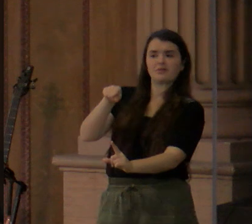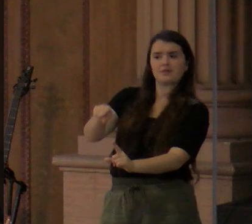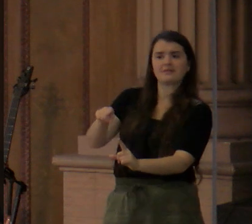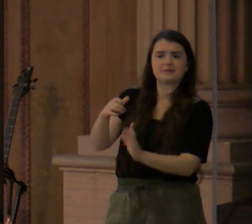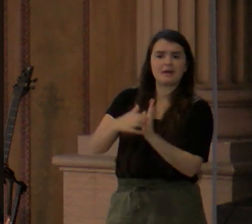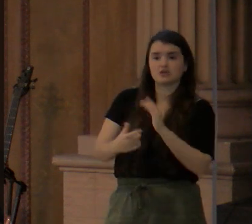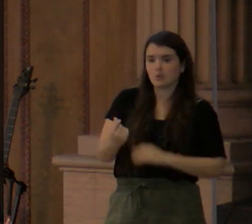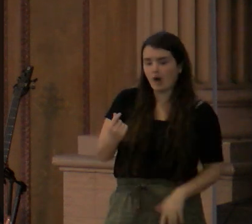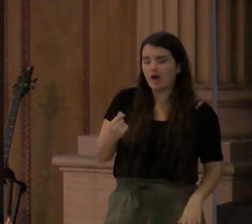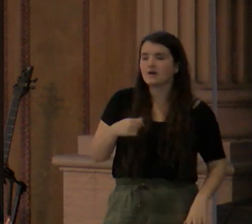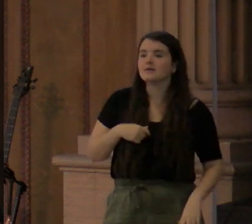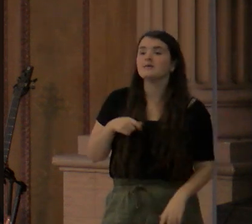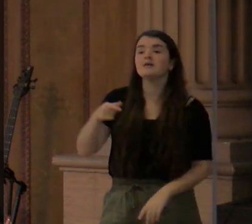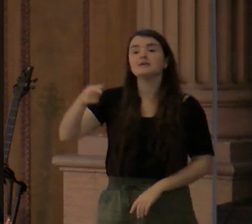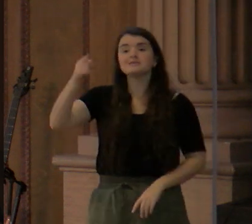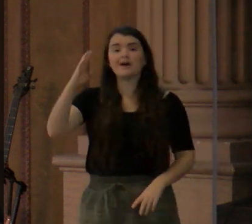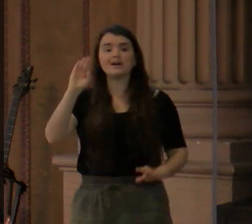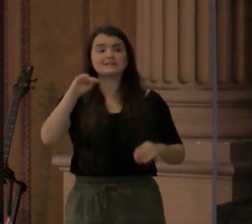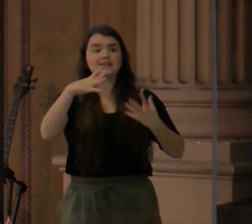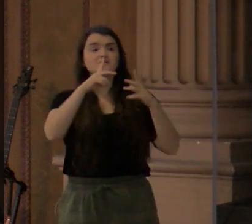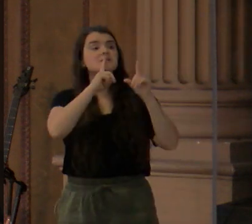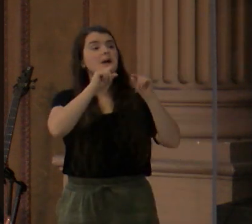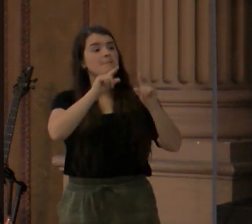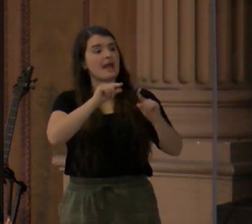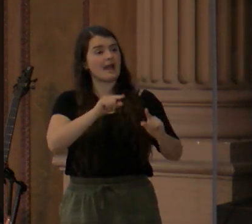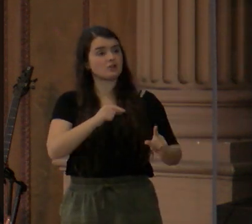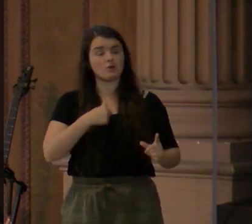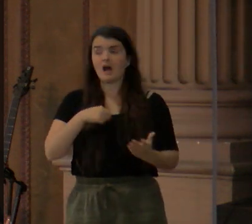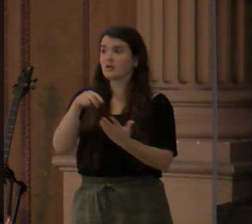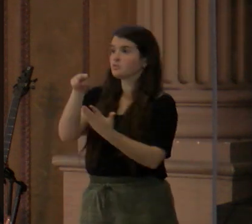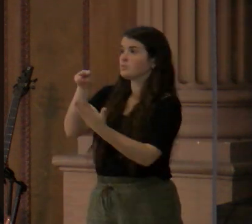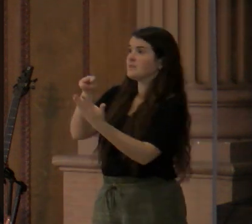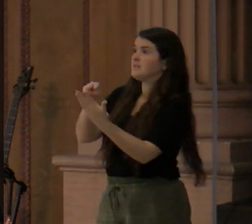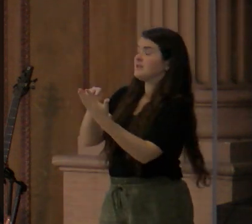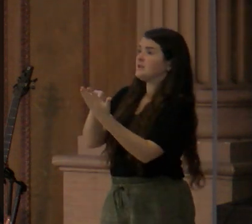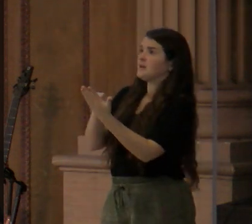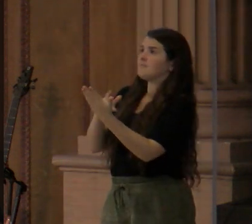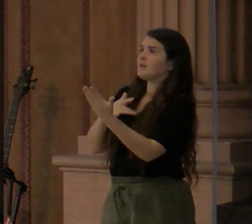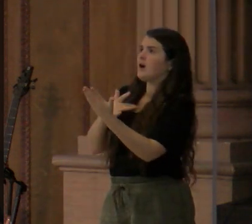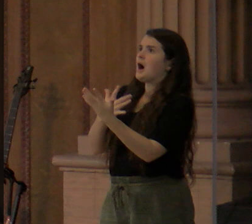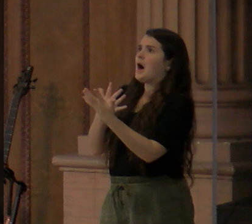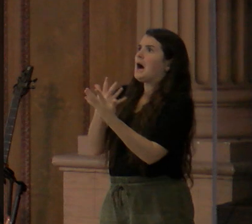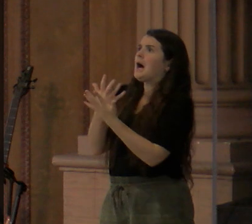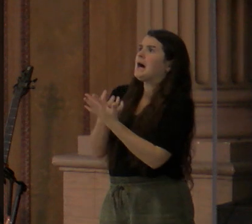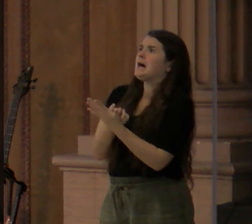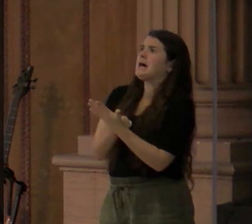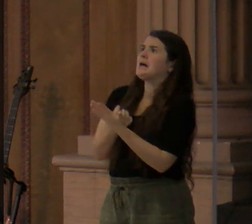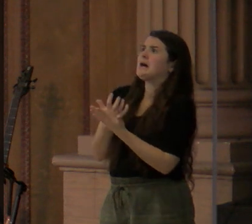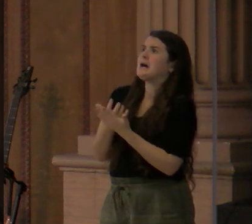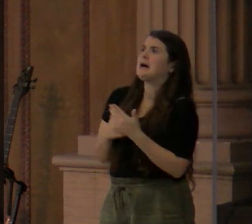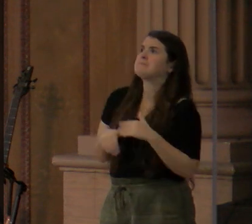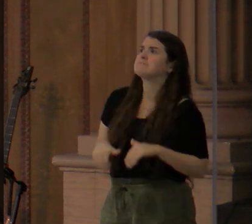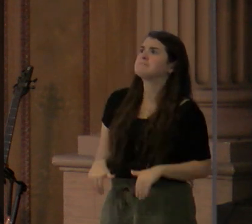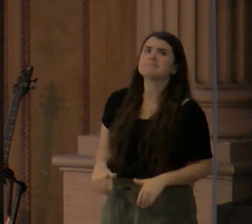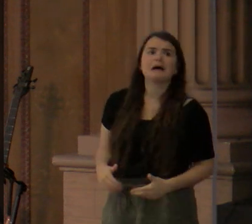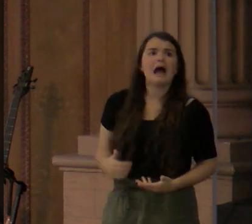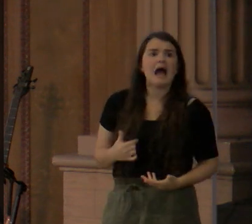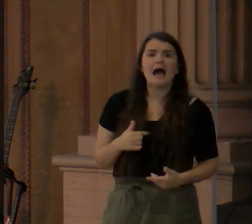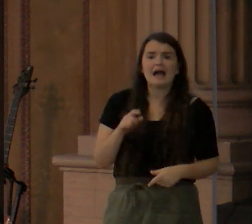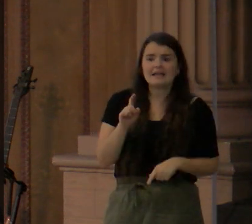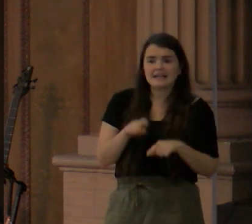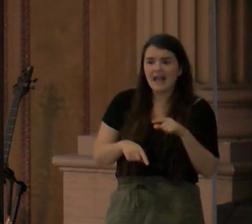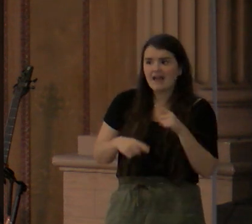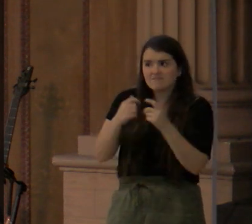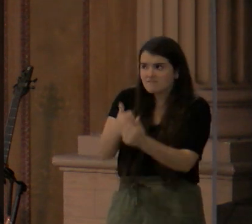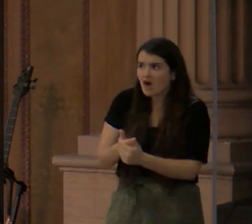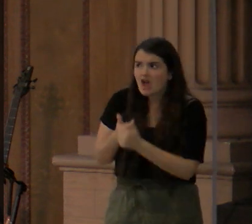so that when we read them, we start to despair. We despair because of our utter inability to